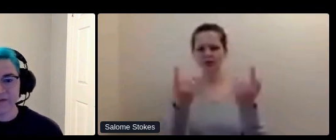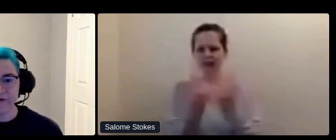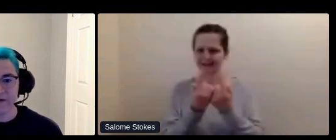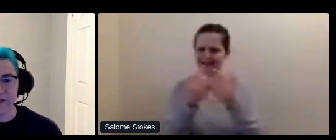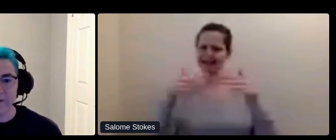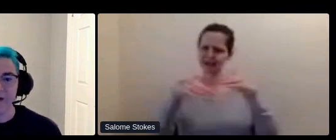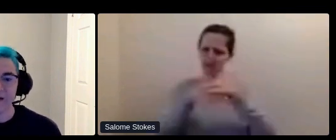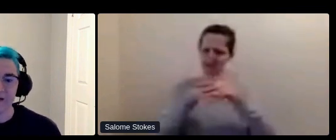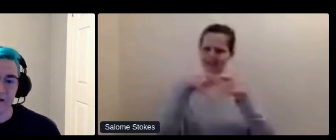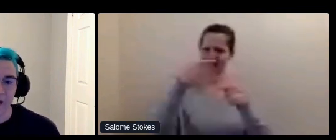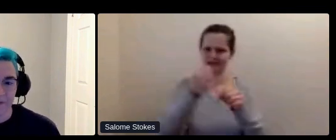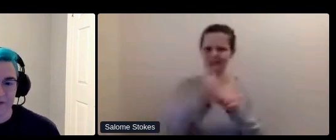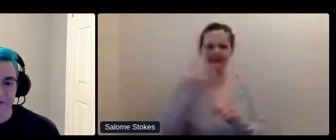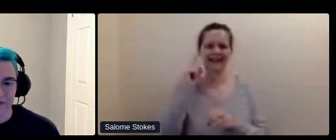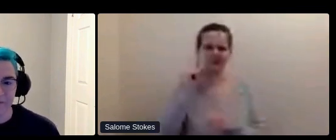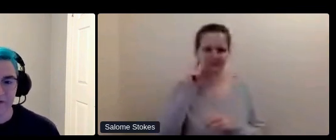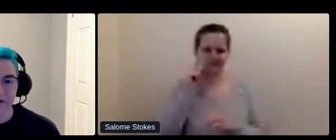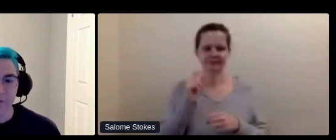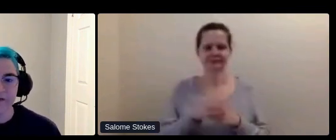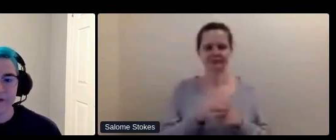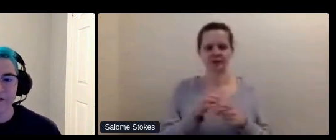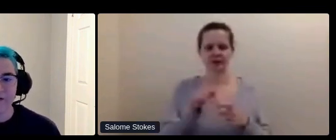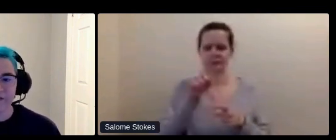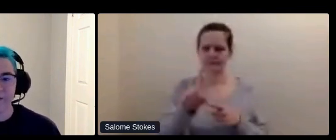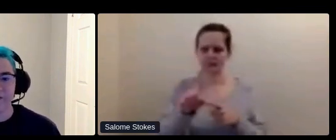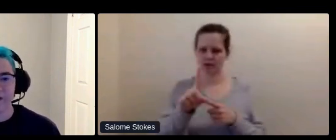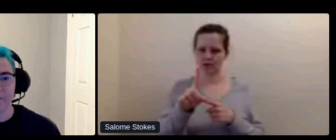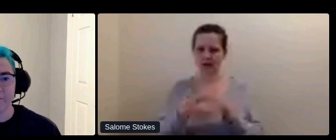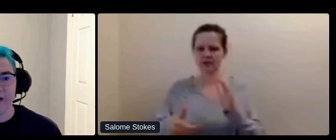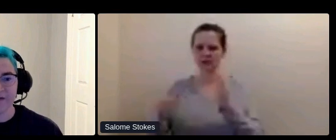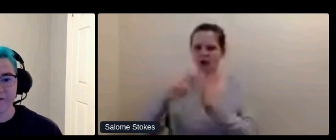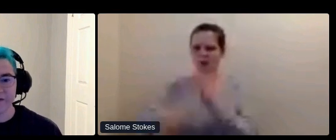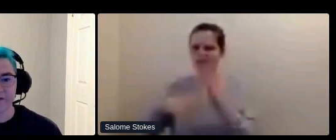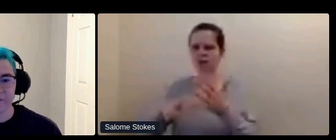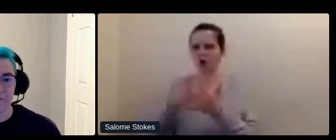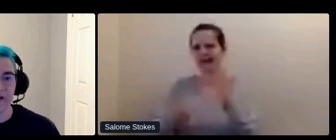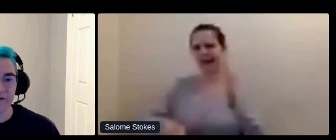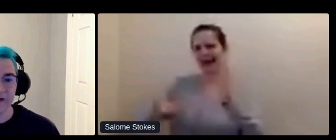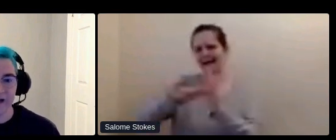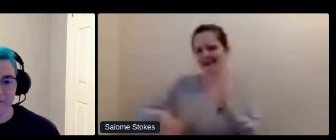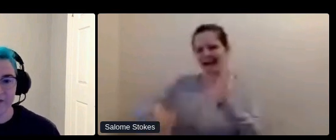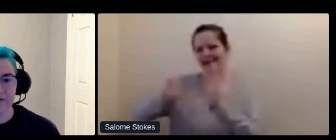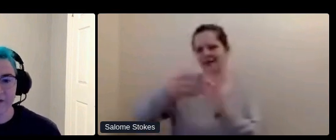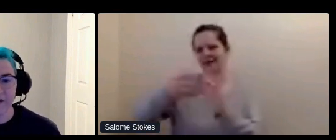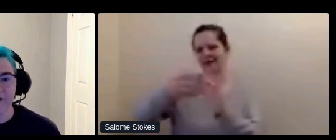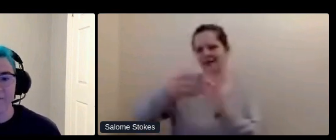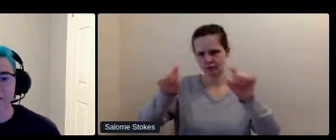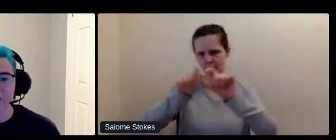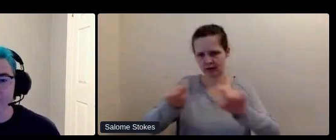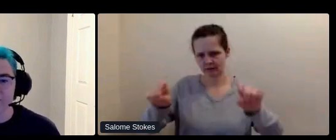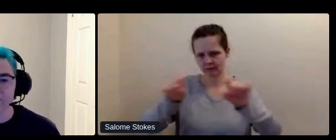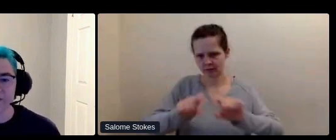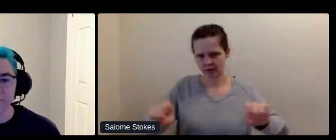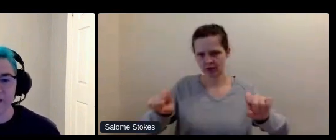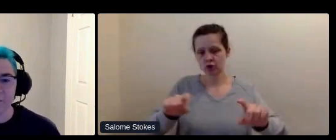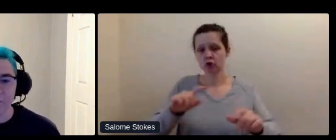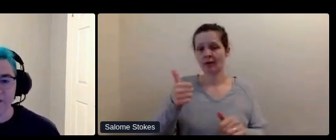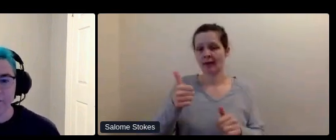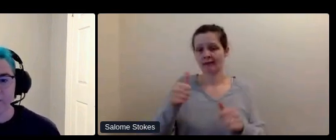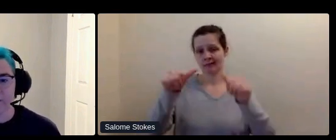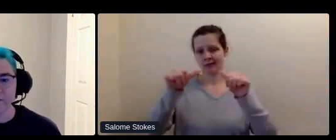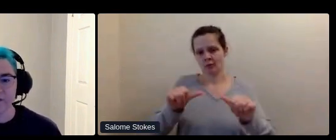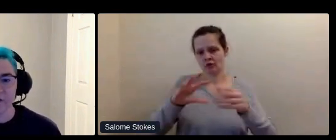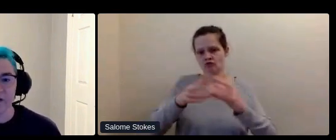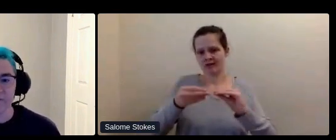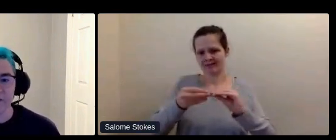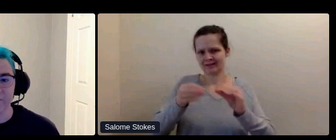when we started the game, adding in the caption systems, we spent a lot of time developing modular systems that would handle captions. Captions for cinematic moments